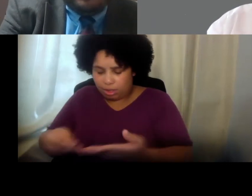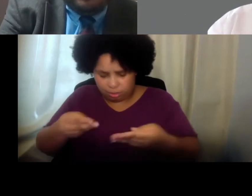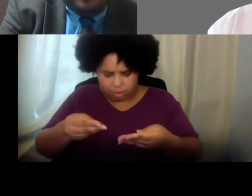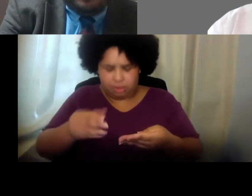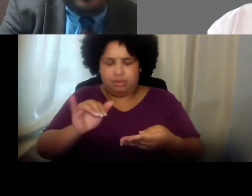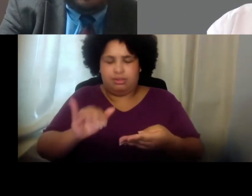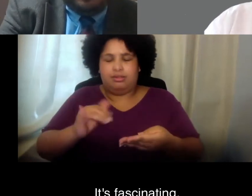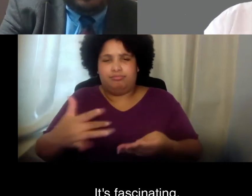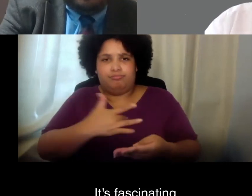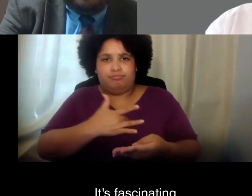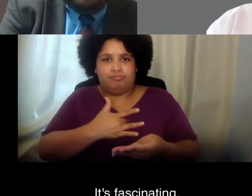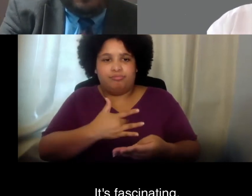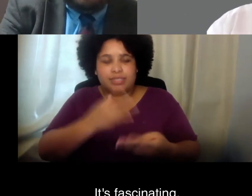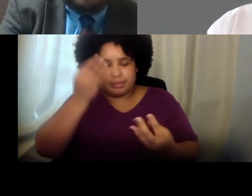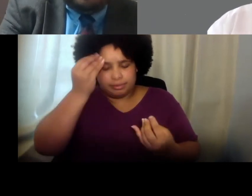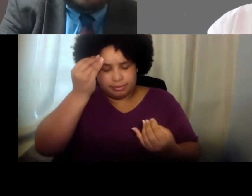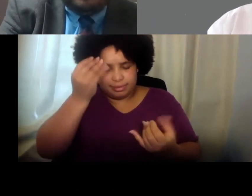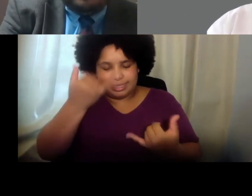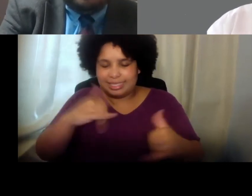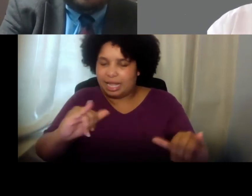me. It's fascinating.